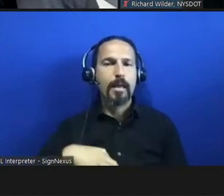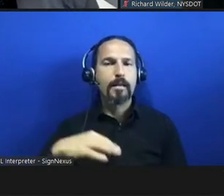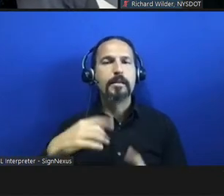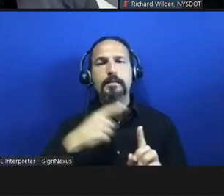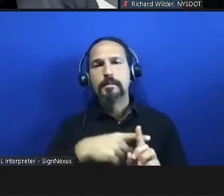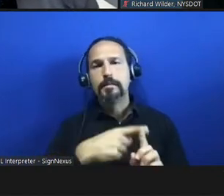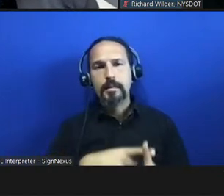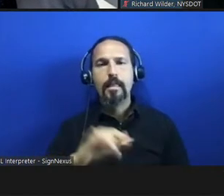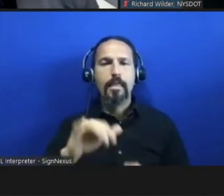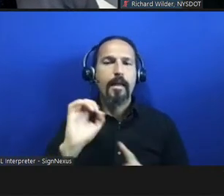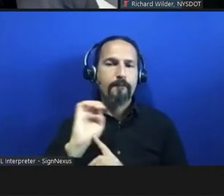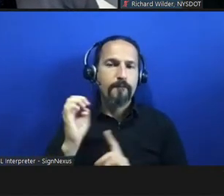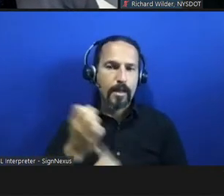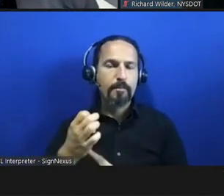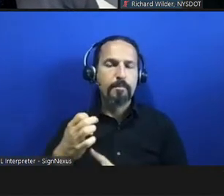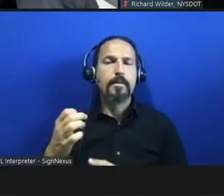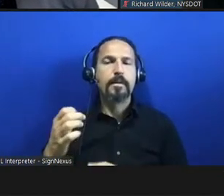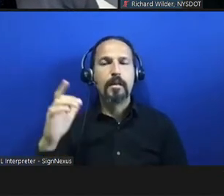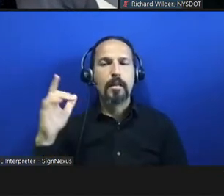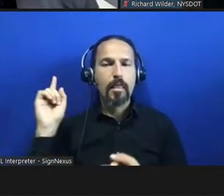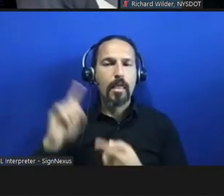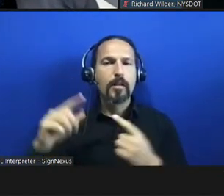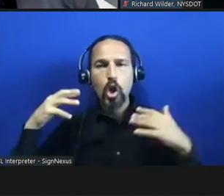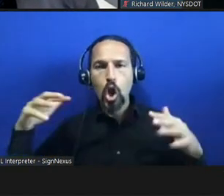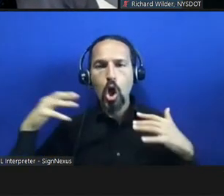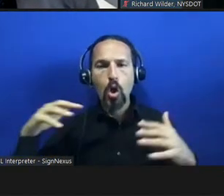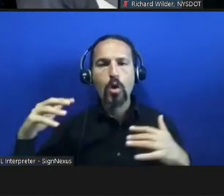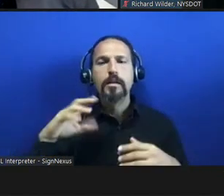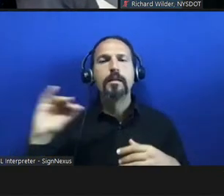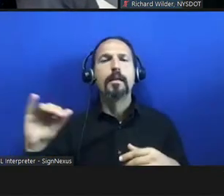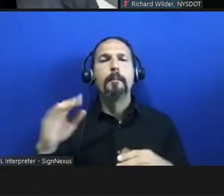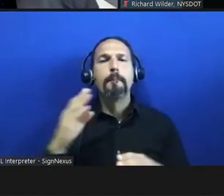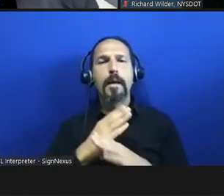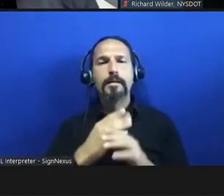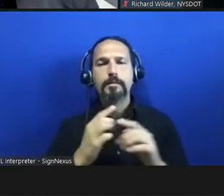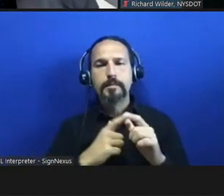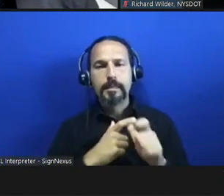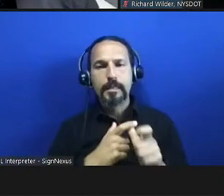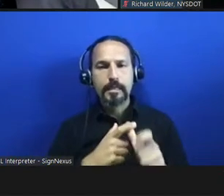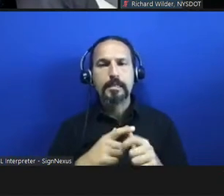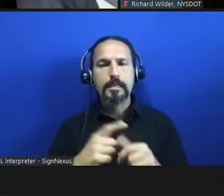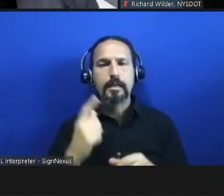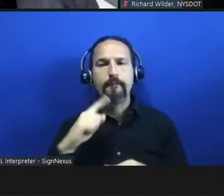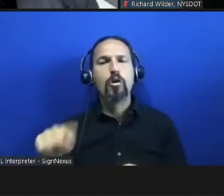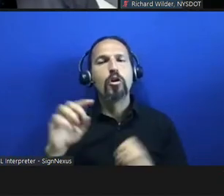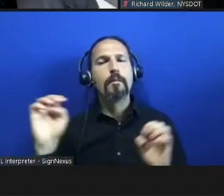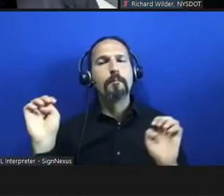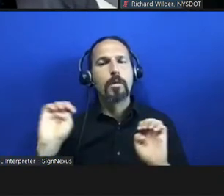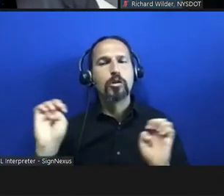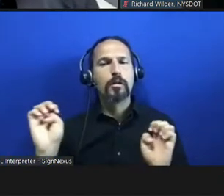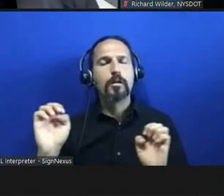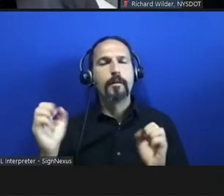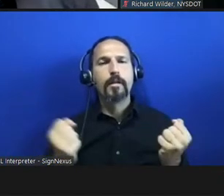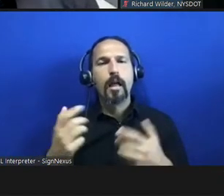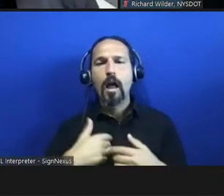environmental benefits reductions and noise bus speed safety and speeds for emergency vehicles I often walk around the area